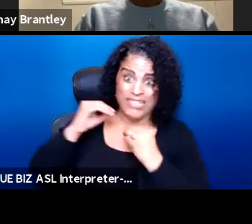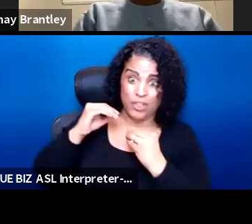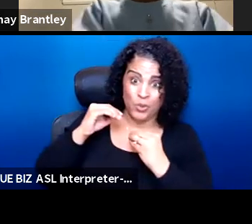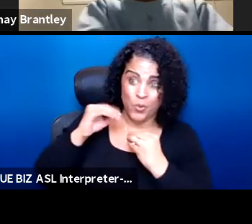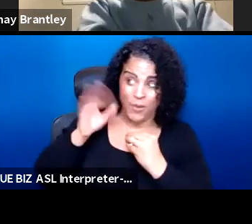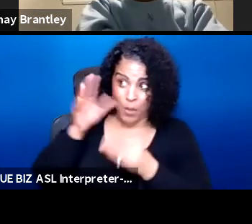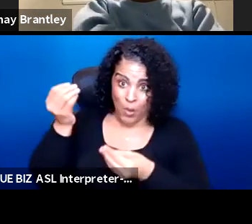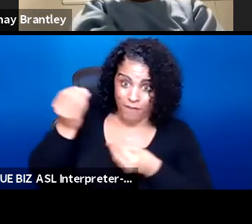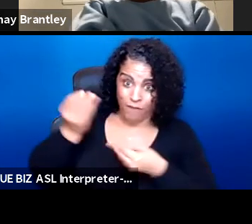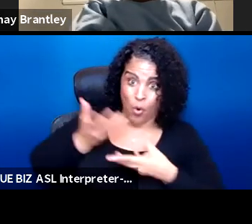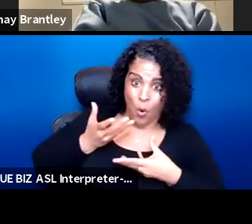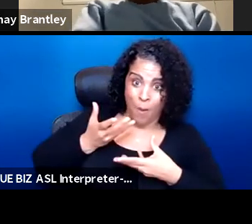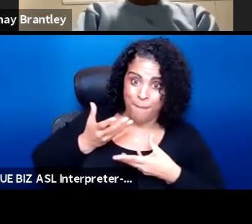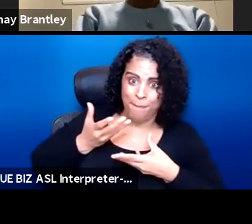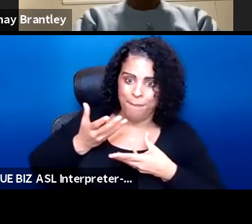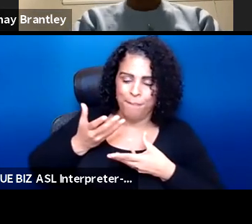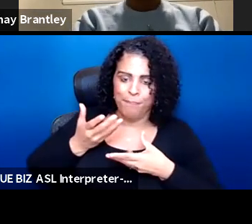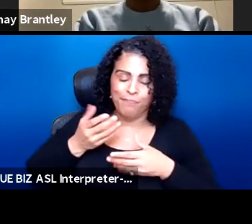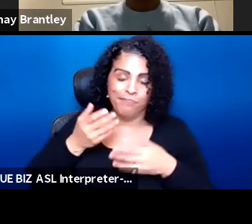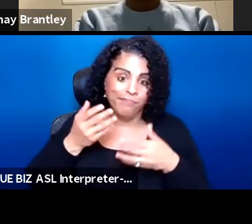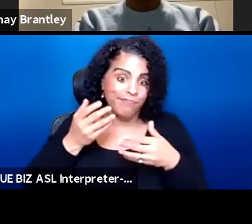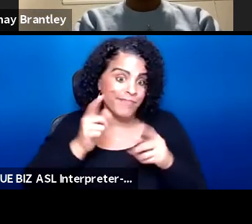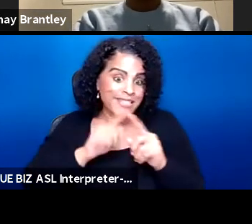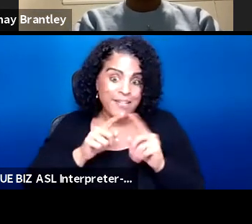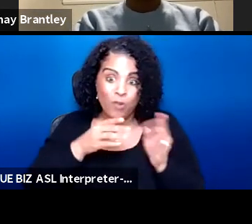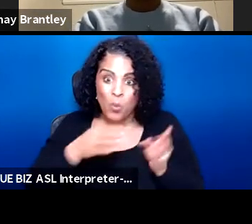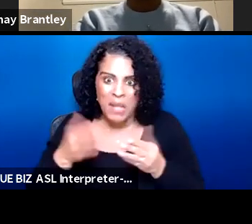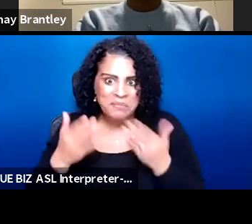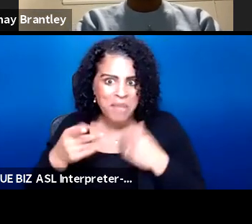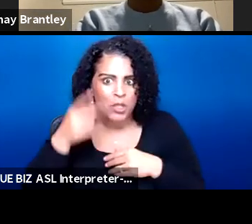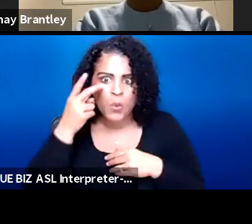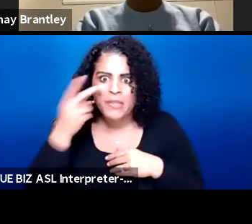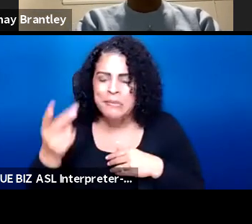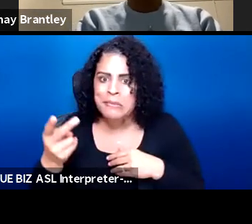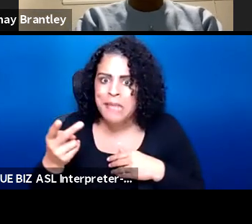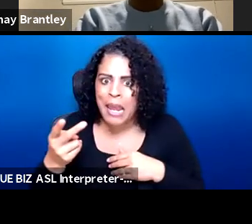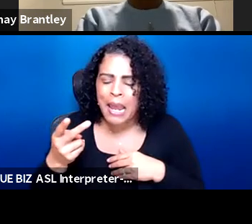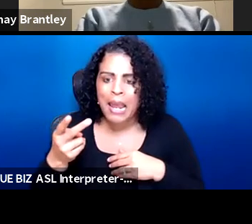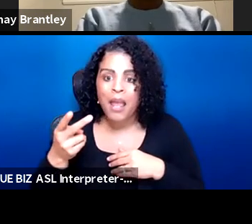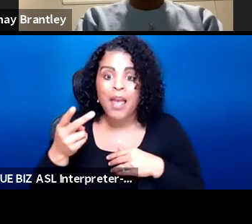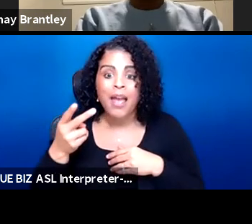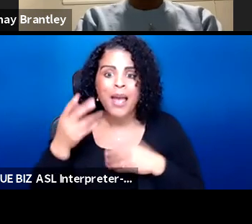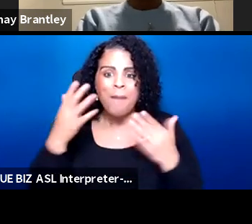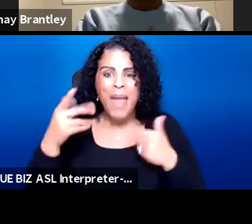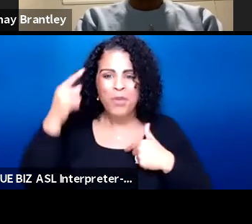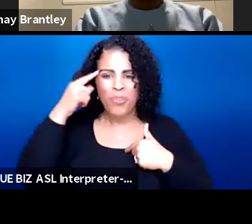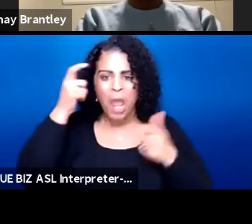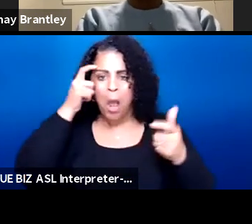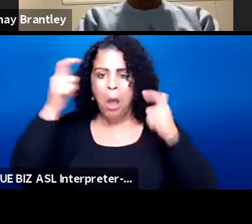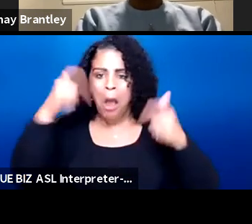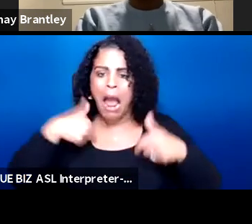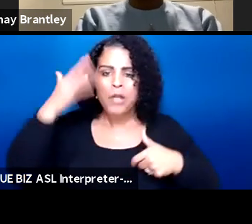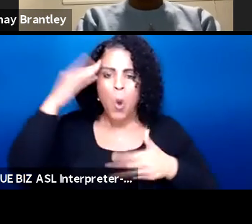inform you about in ways that you didn't see coming. And you come in thinking you know all these things,